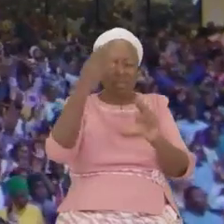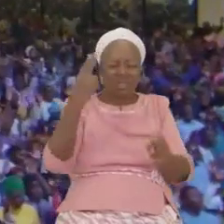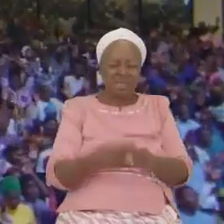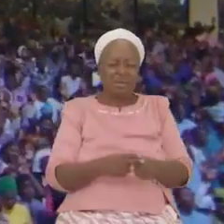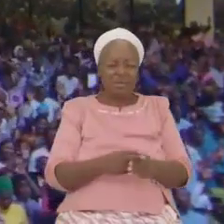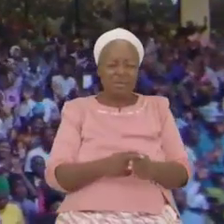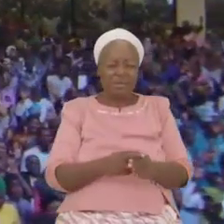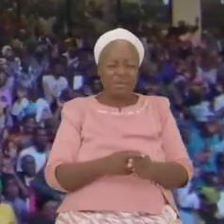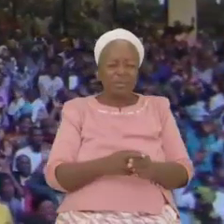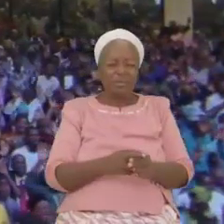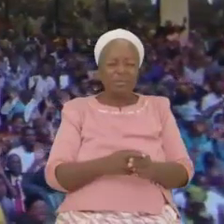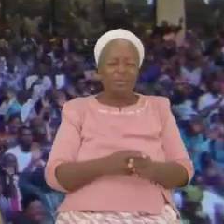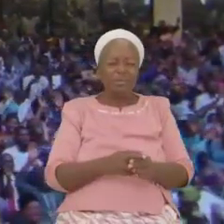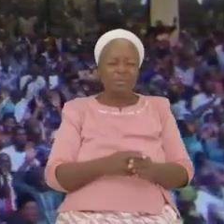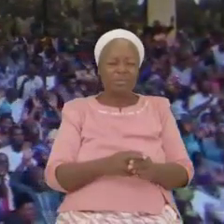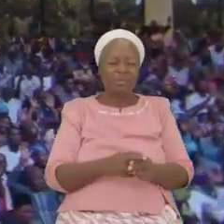name.